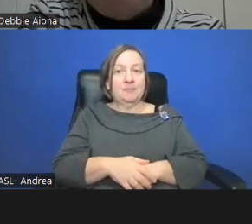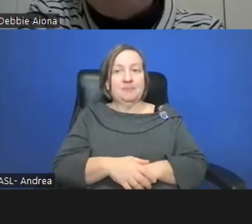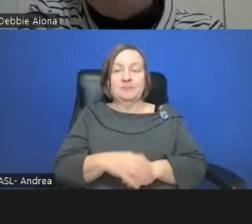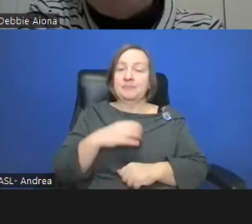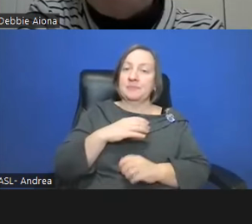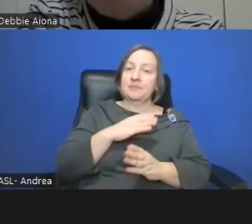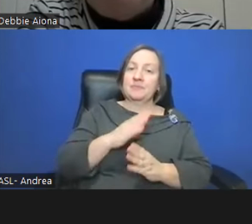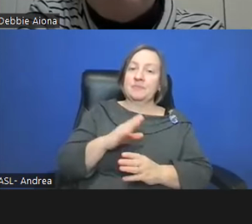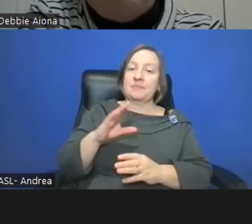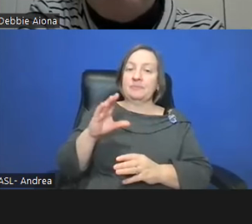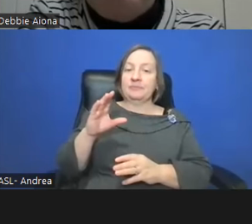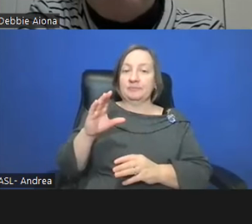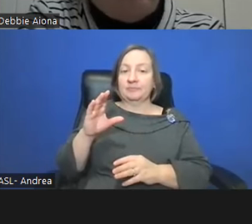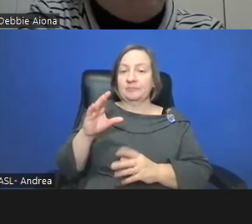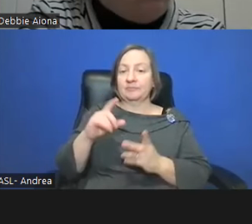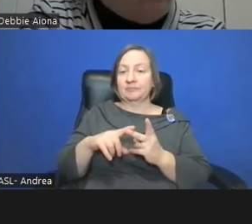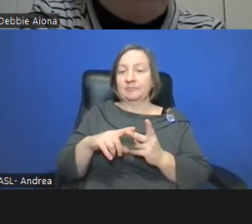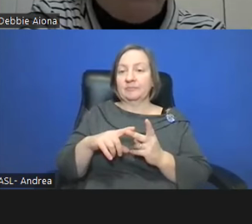Commissioner Sophia and then staff.